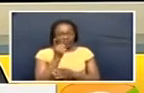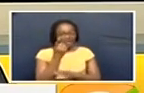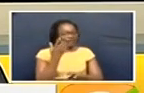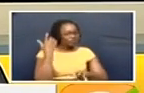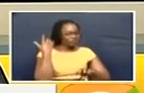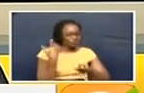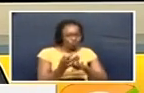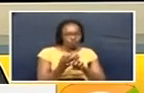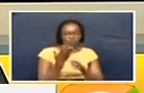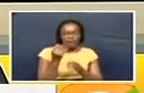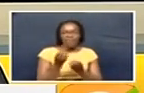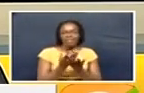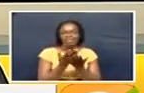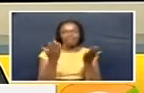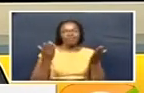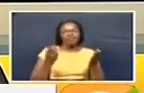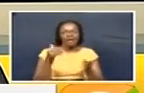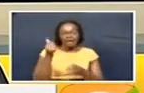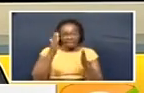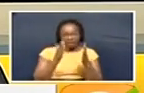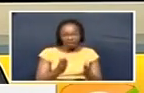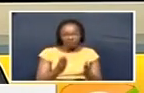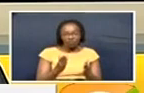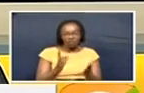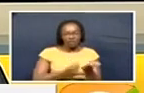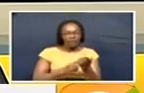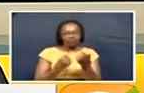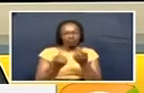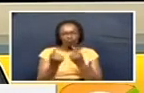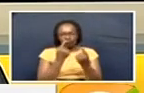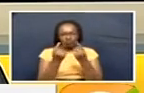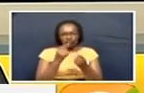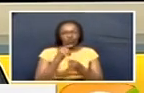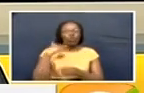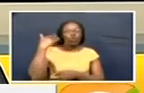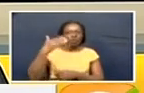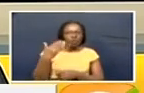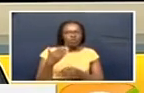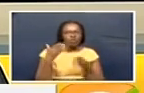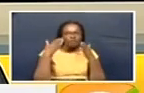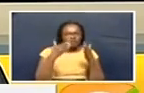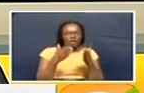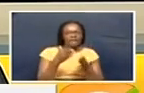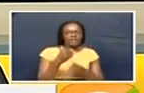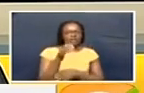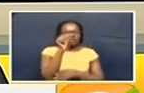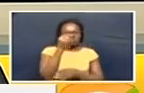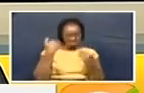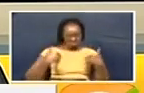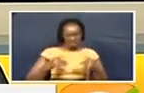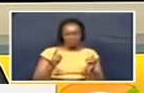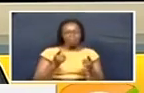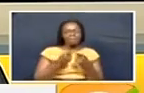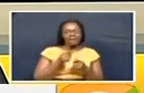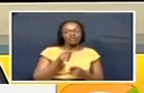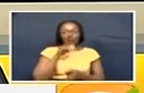or anyone or in any conversation, it was always not necessarily Susan, but oh, the daughter